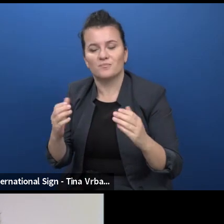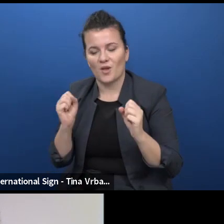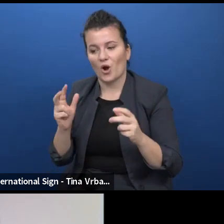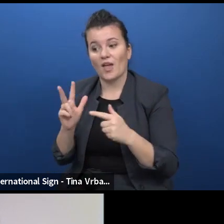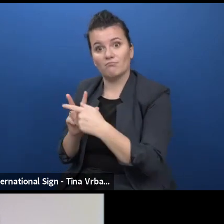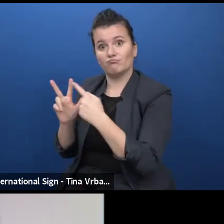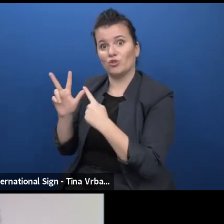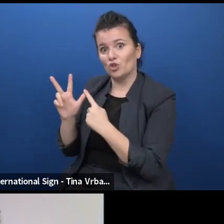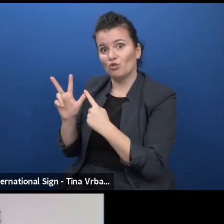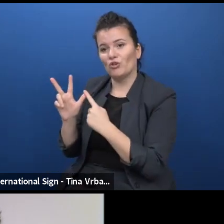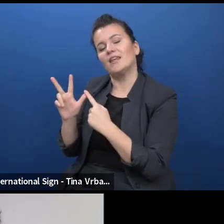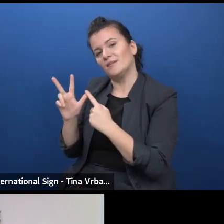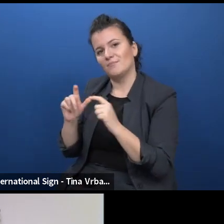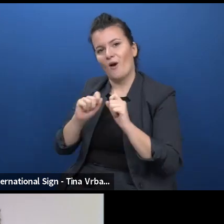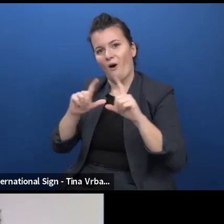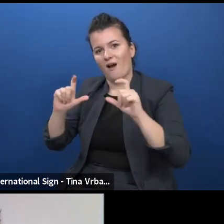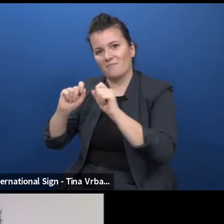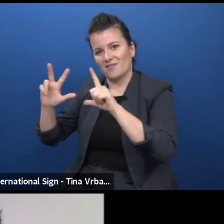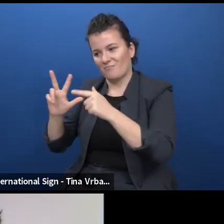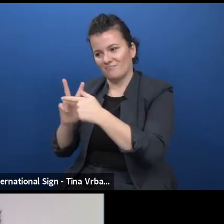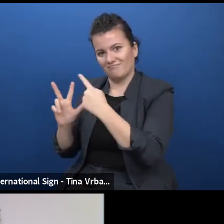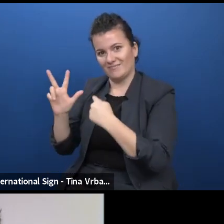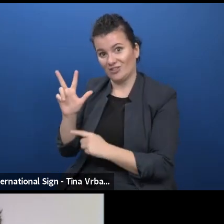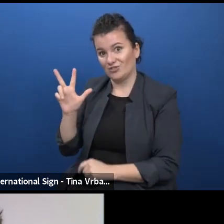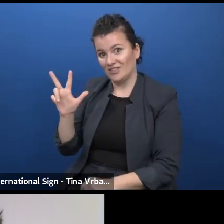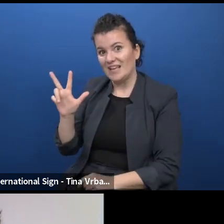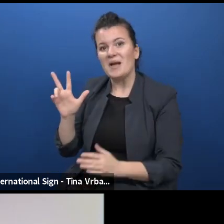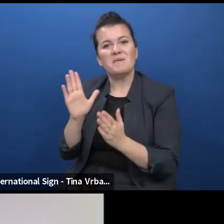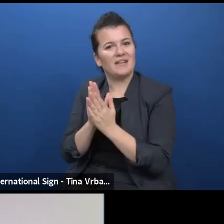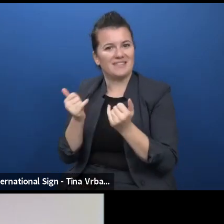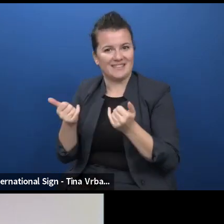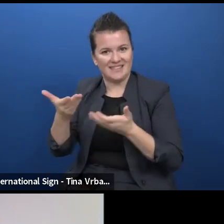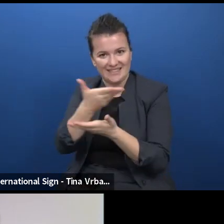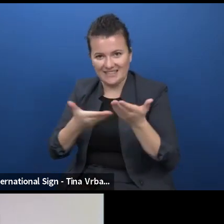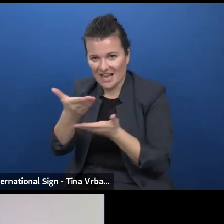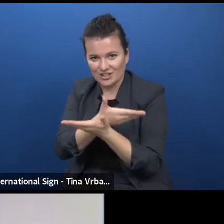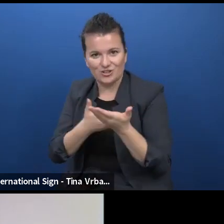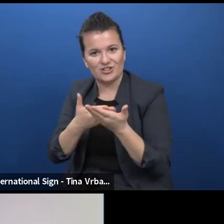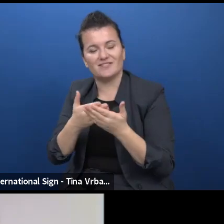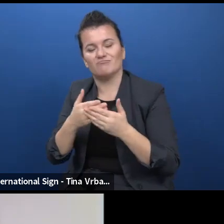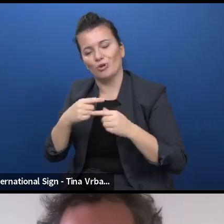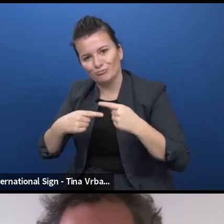and Alison, to have more conversation between the three of you.